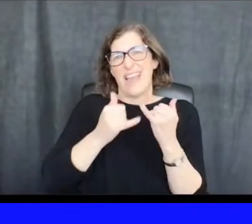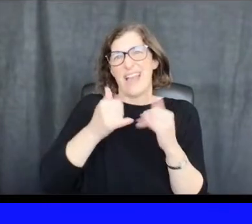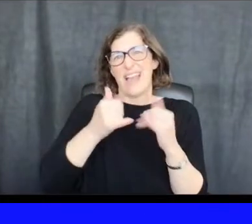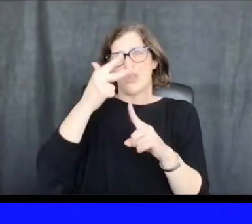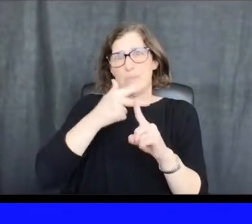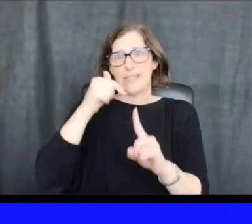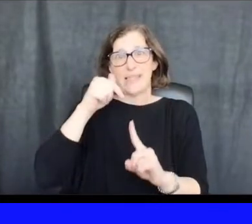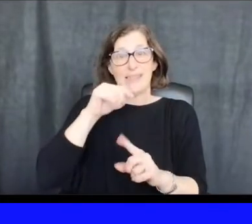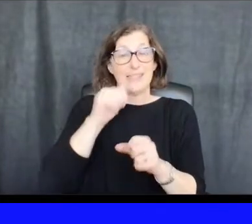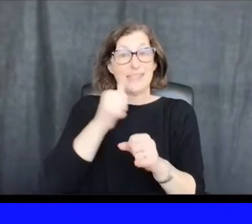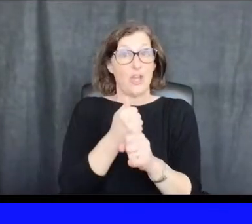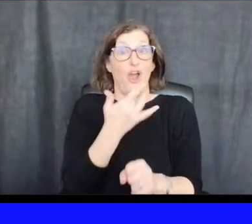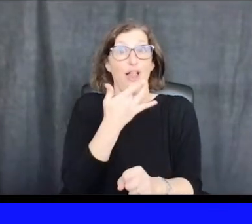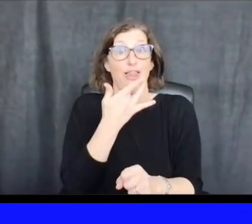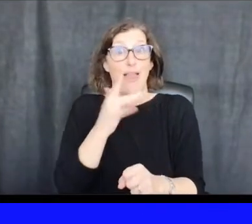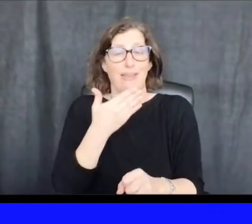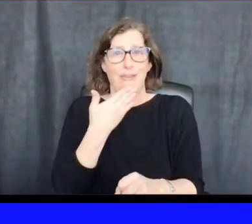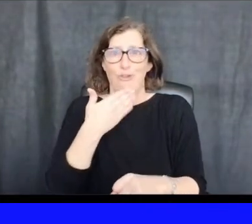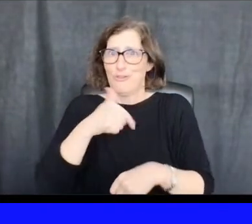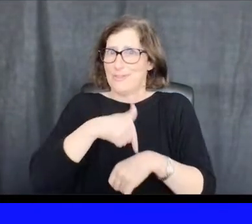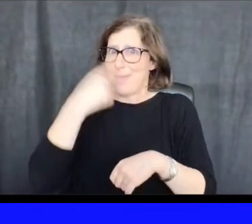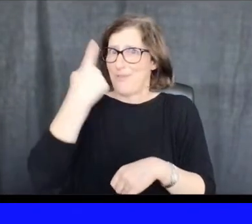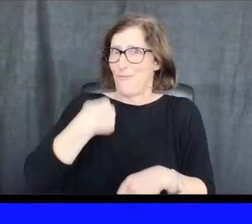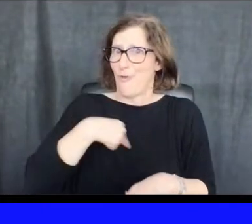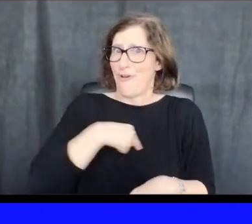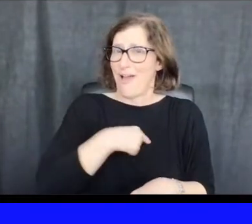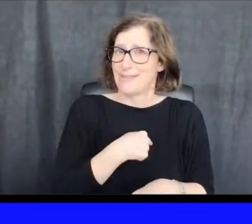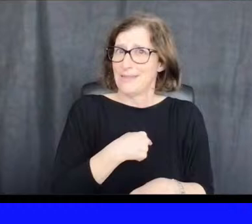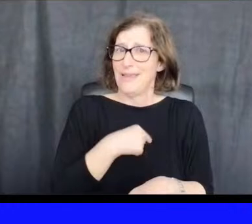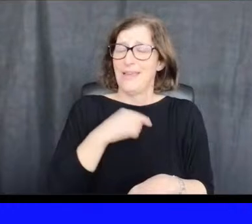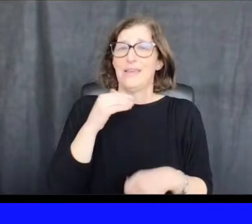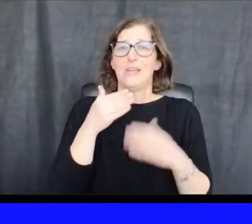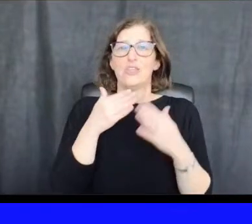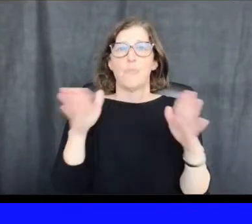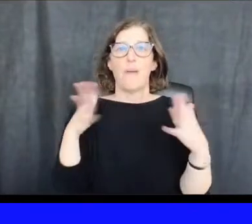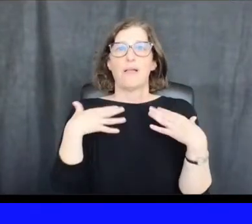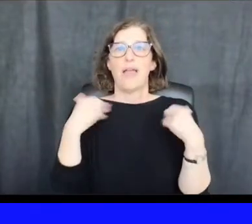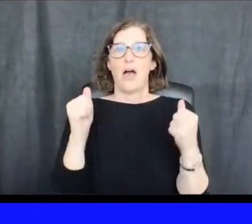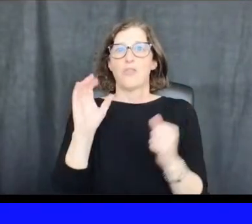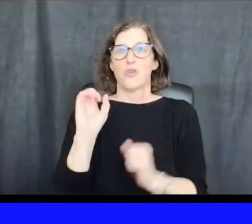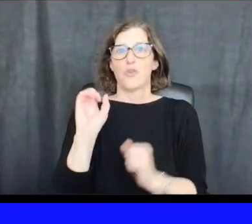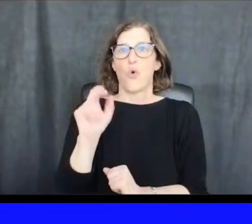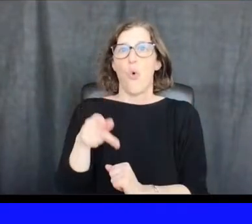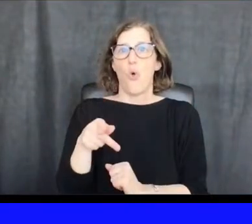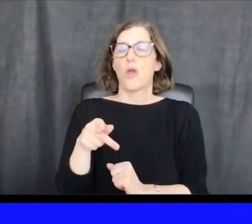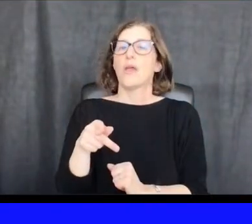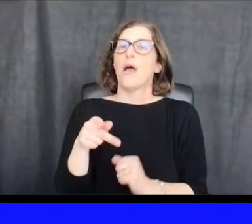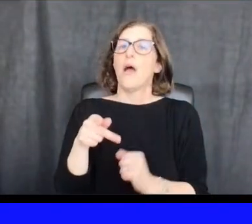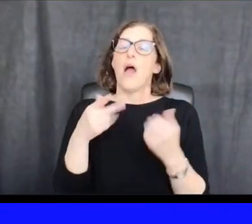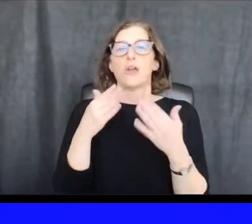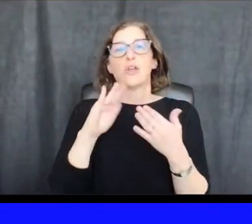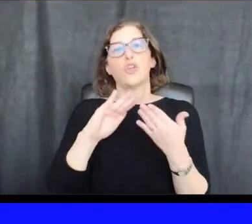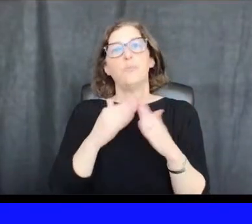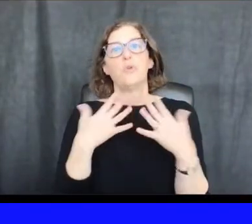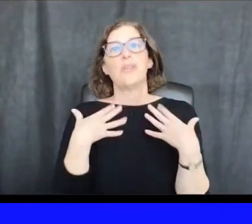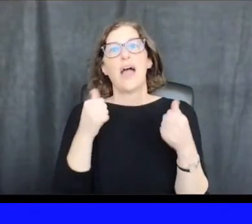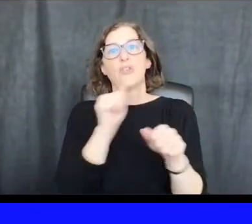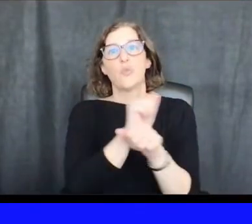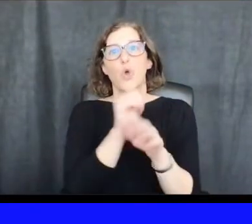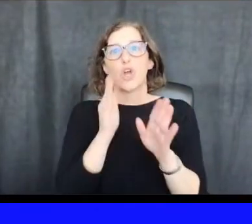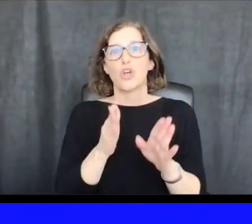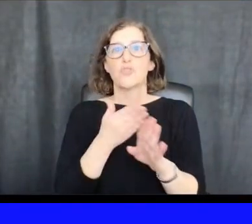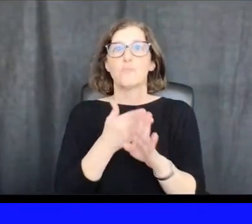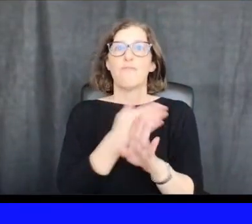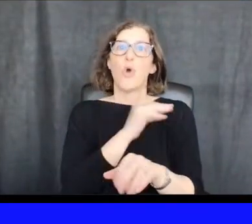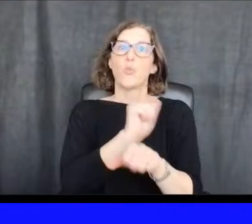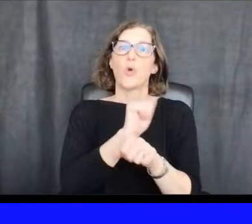actually day-to-day alerting the primary care team of what's going on. This is set up as a 90-day program.